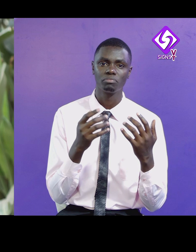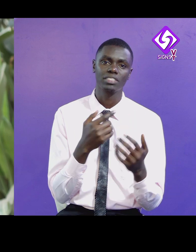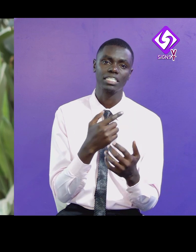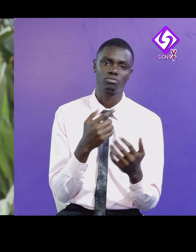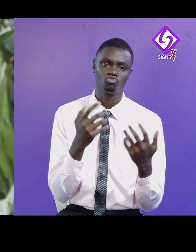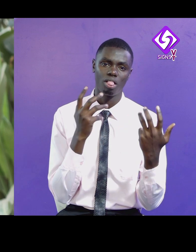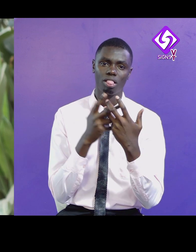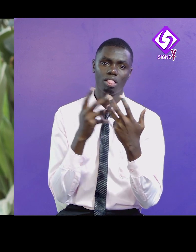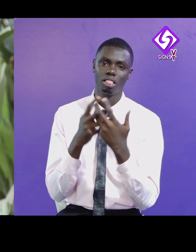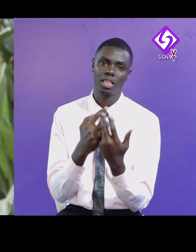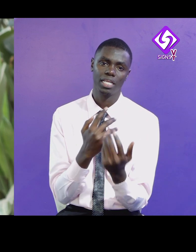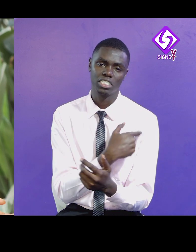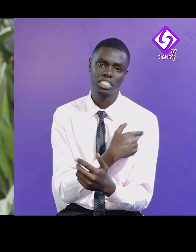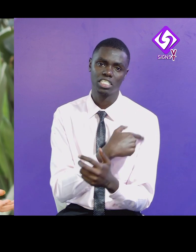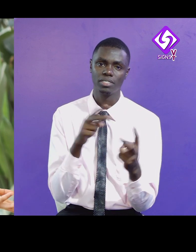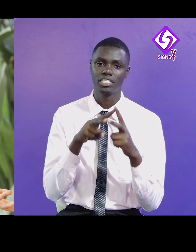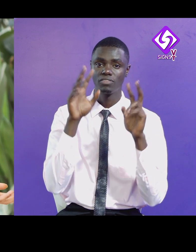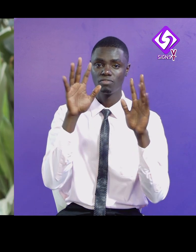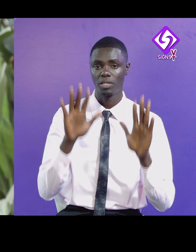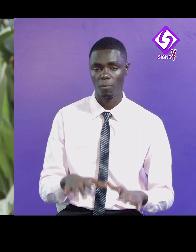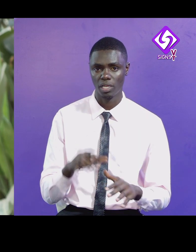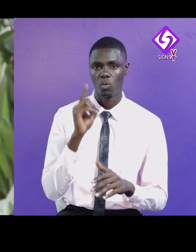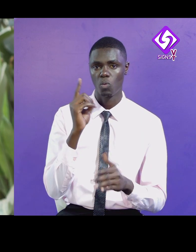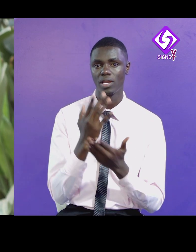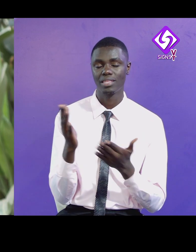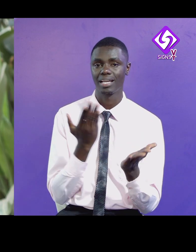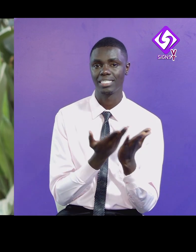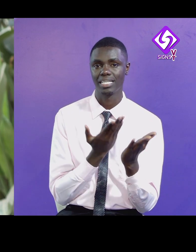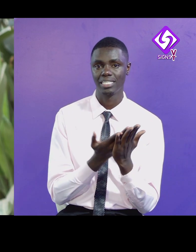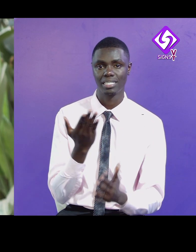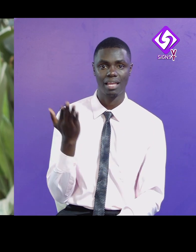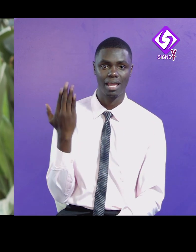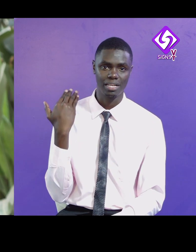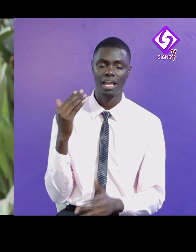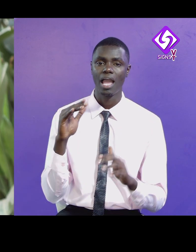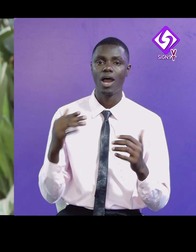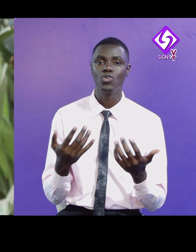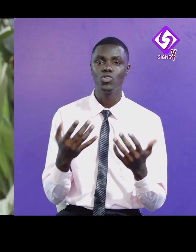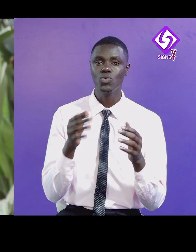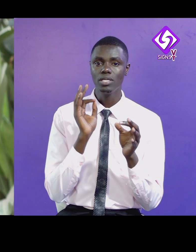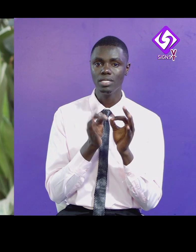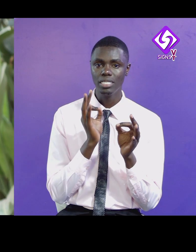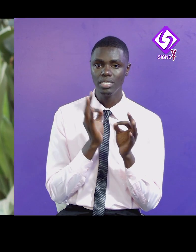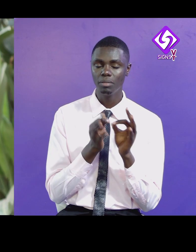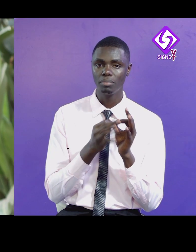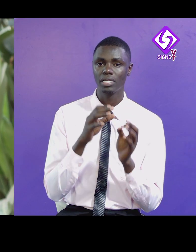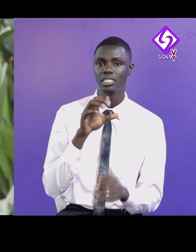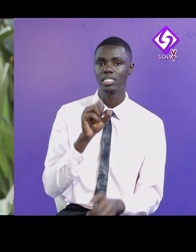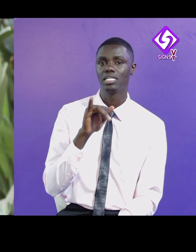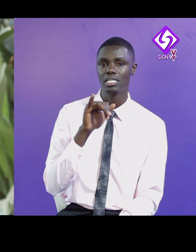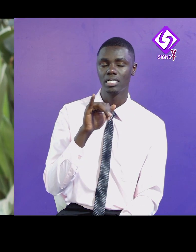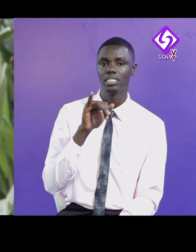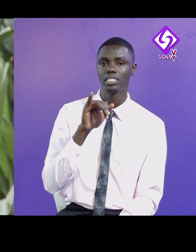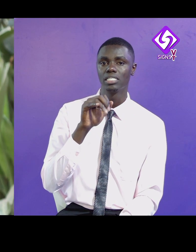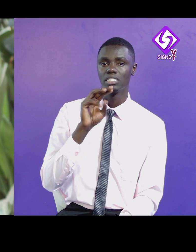very important. One thing I suggested earlier was how do we interpret symptoms